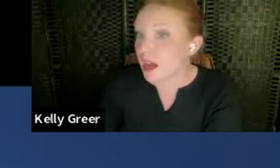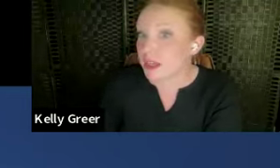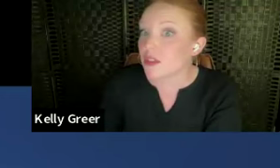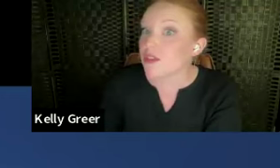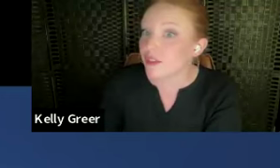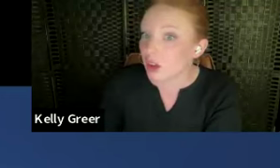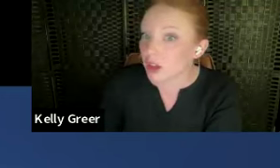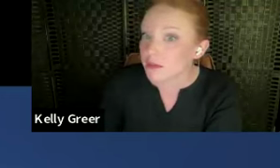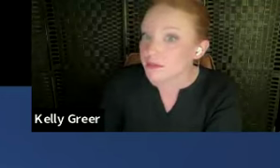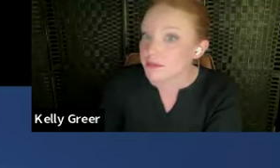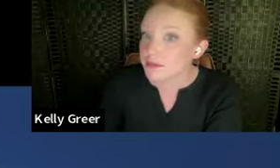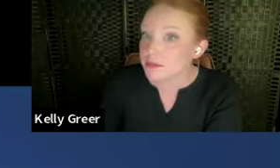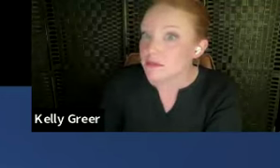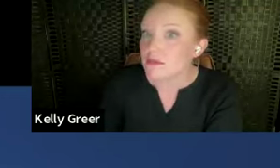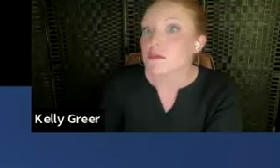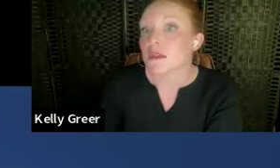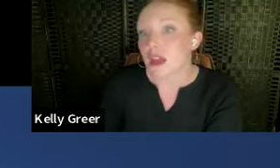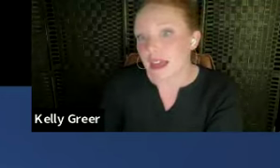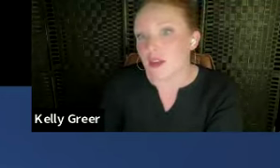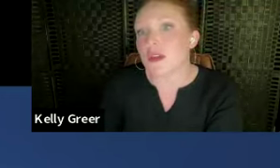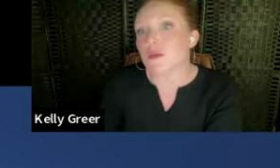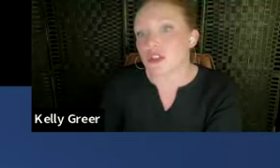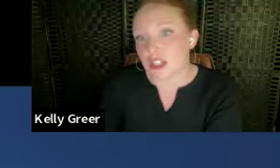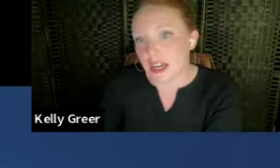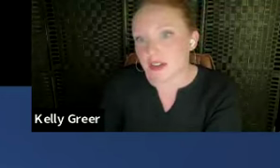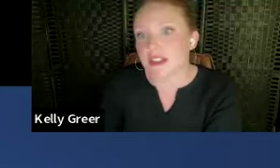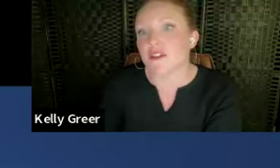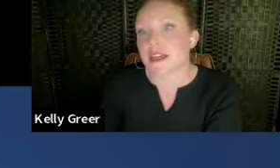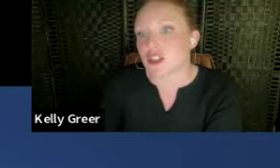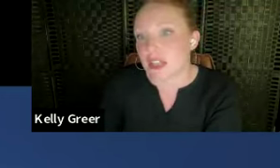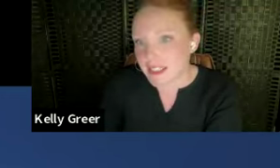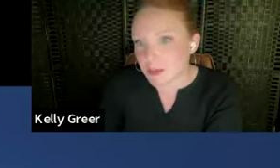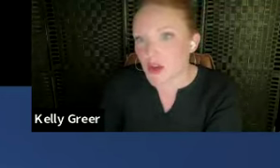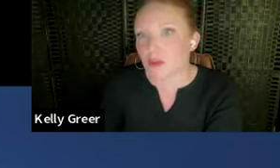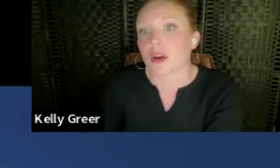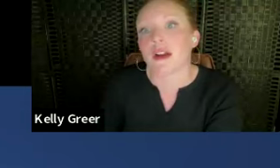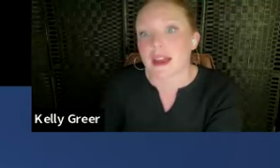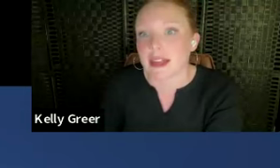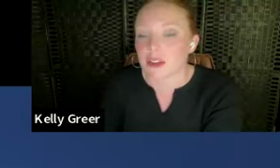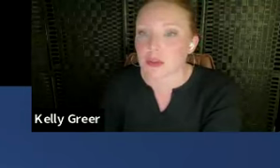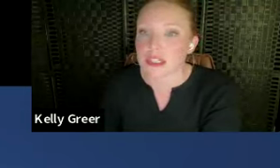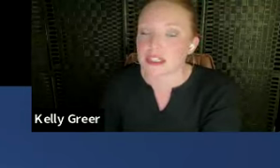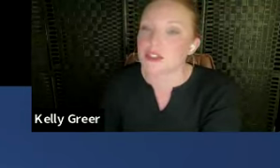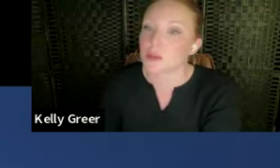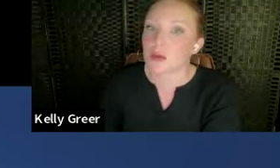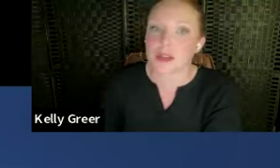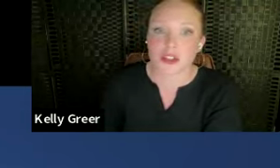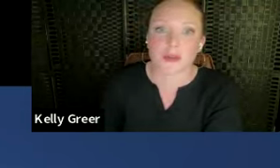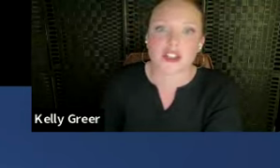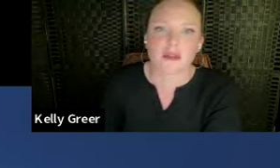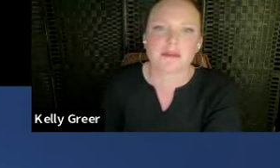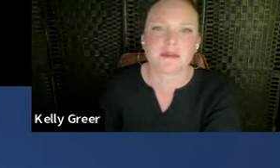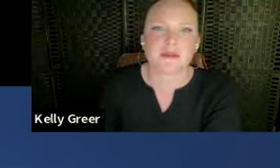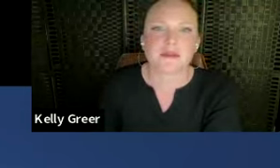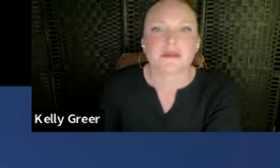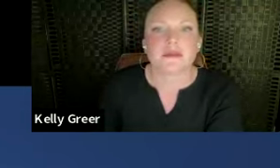that should be coming in the fall. Again, we will share this information as we know more and gather more details. We will be